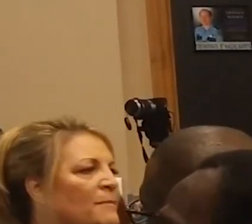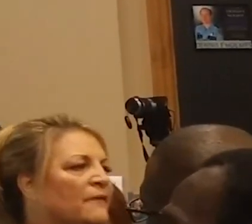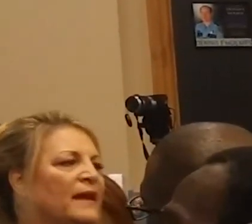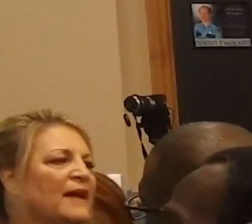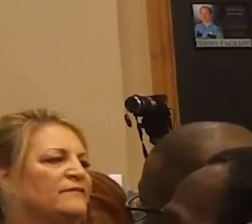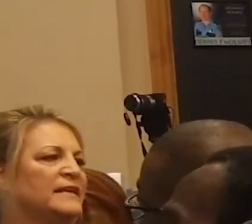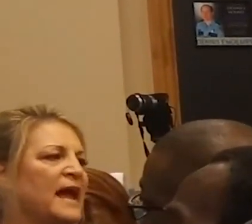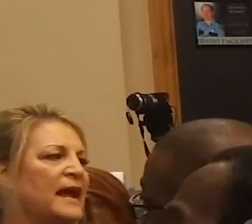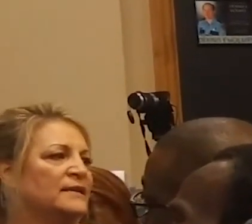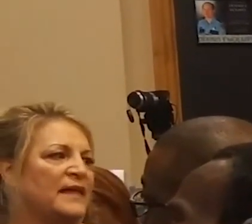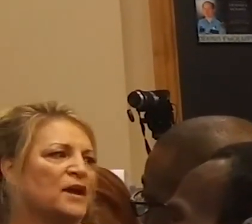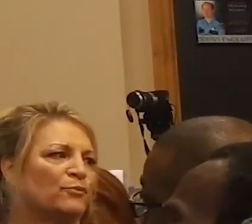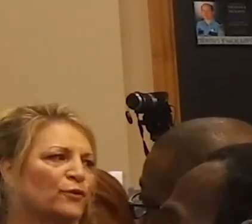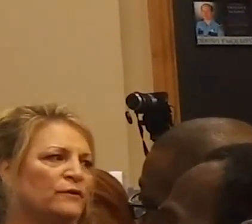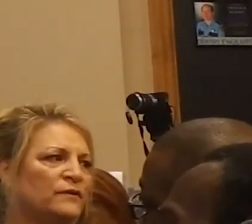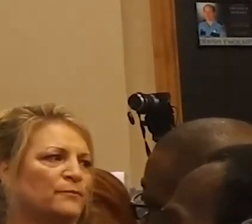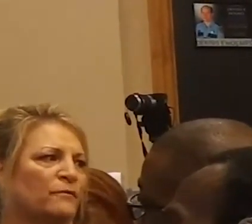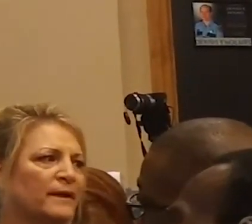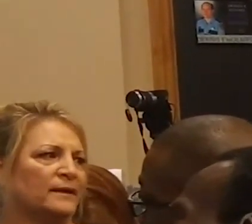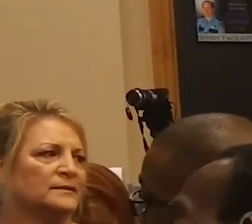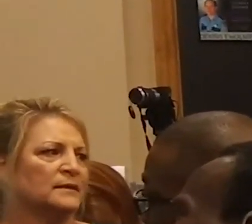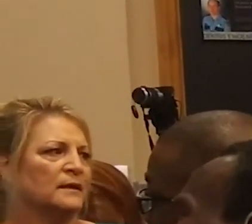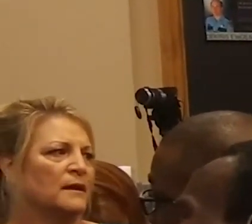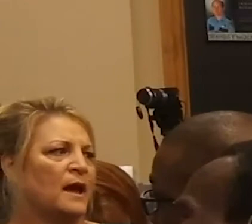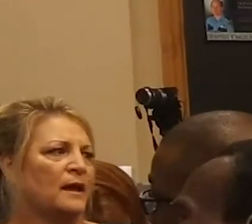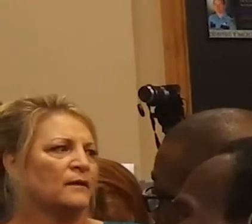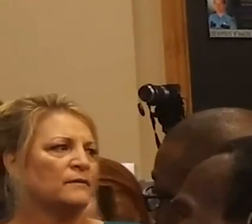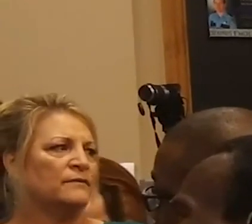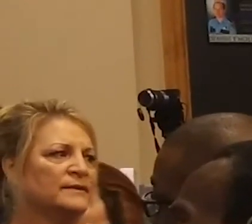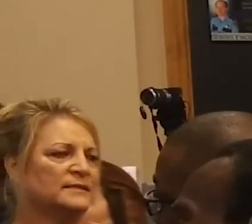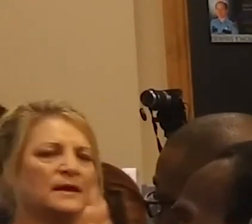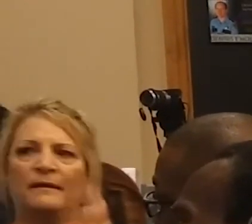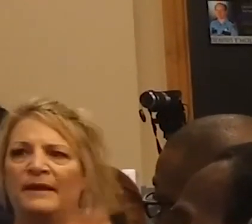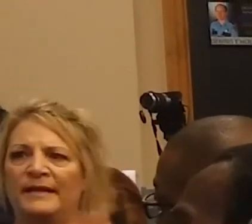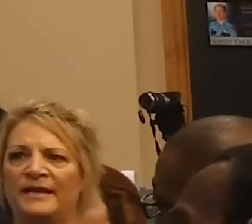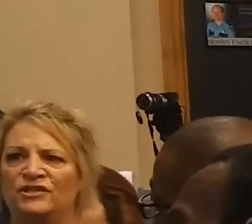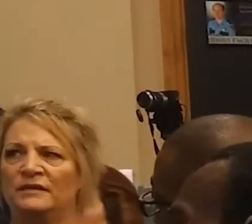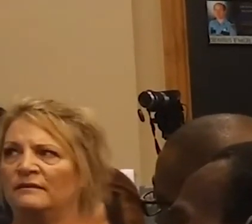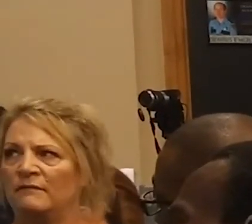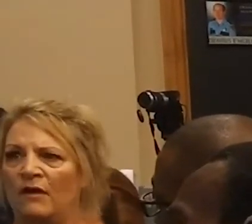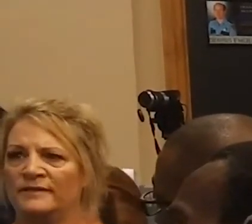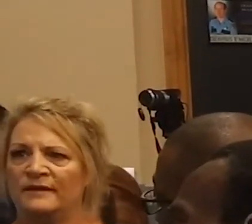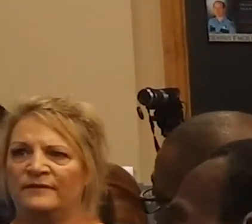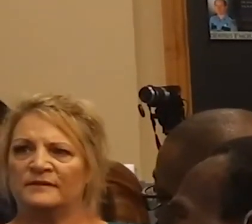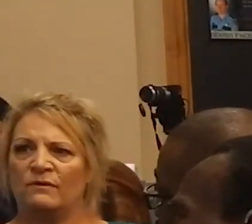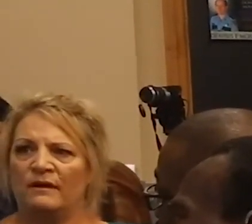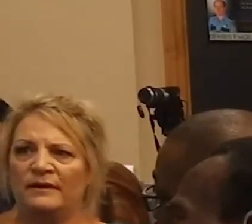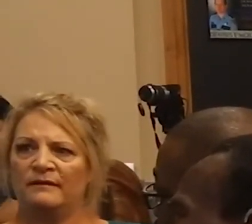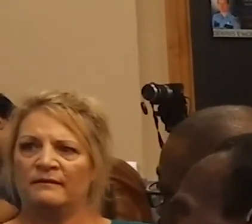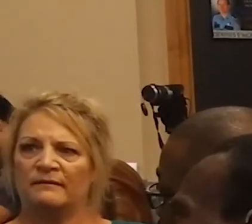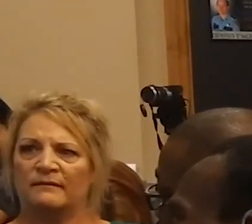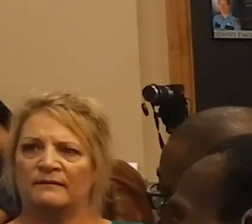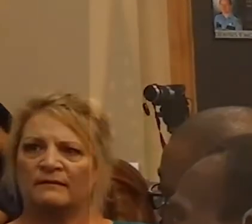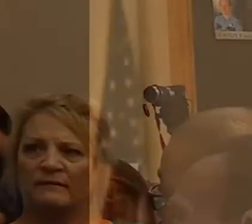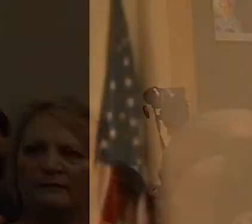What about the FDA? Do they approve and permit this medication and all the stuff that's going on